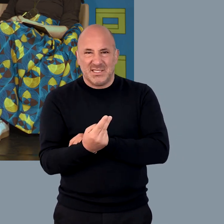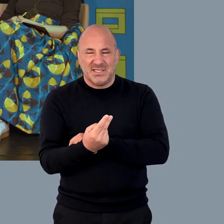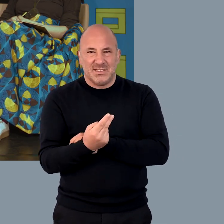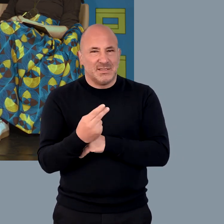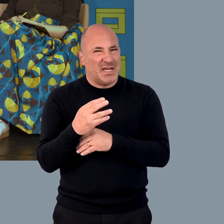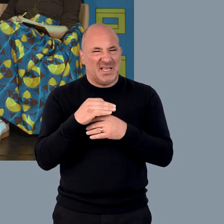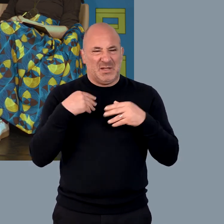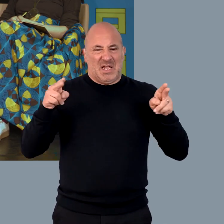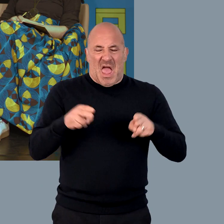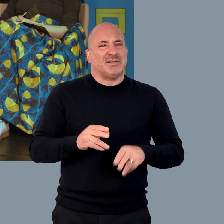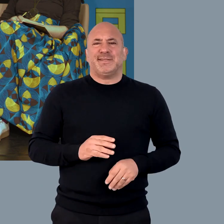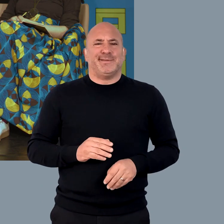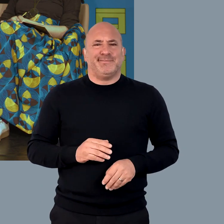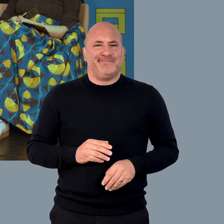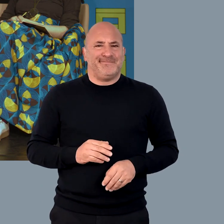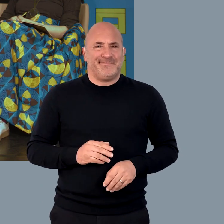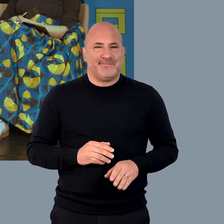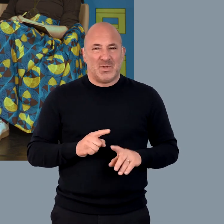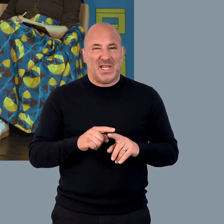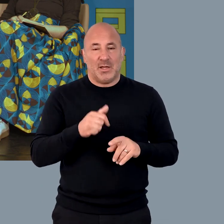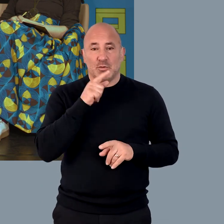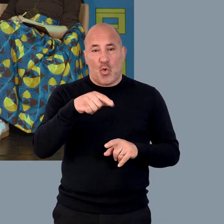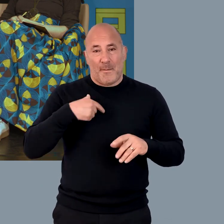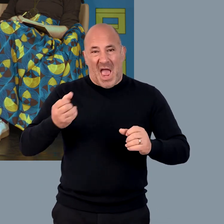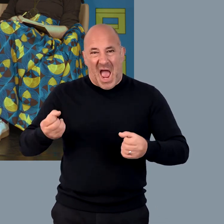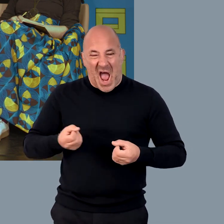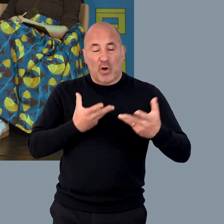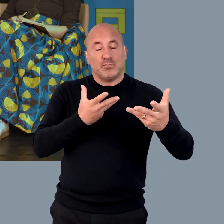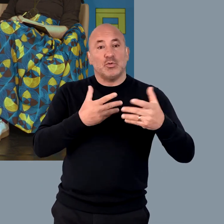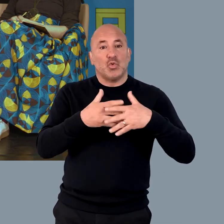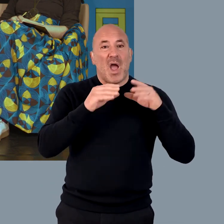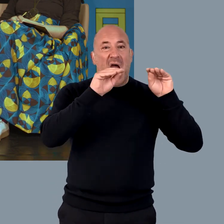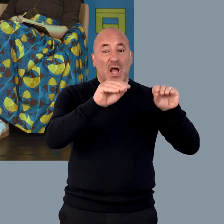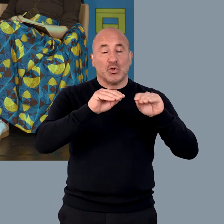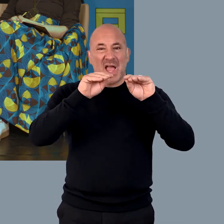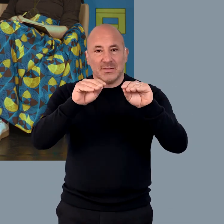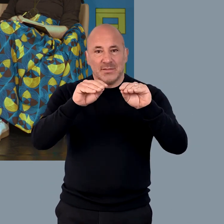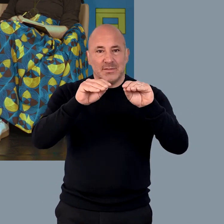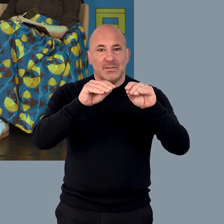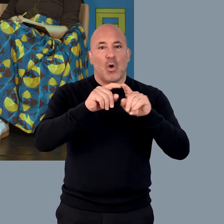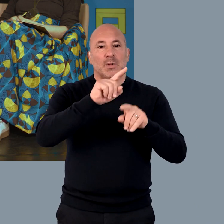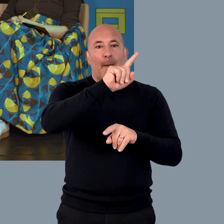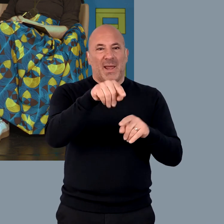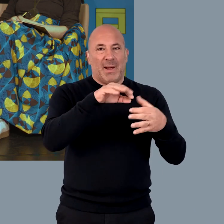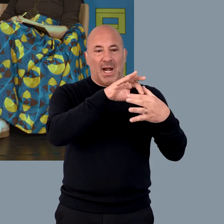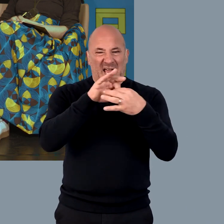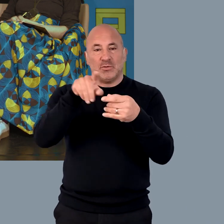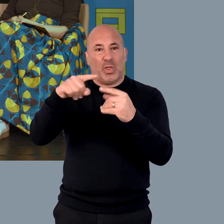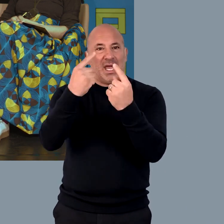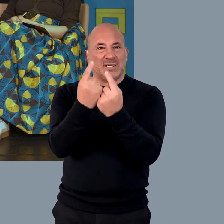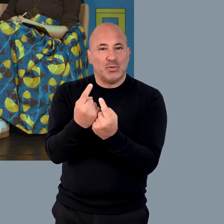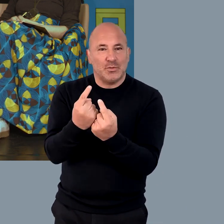an independent curator, if you're an independent artist, then it's not about scaling back, it's about using your outputs